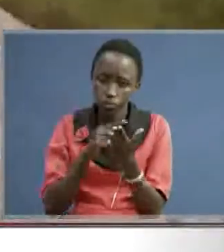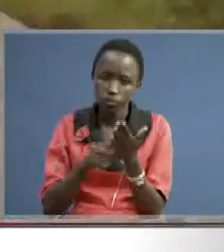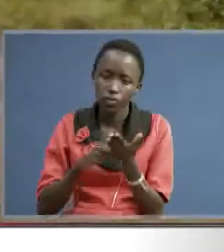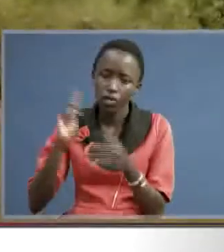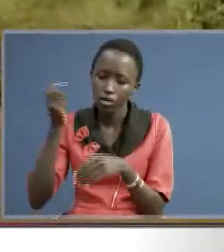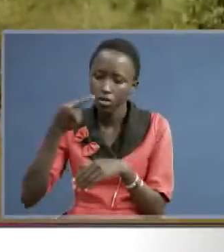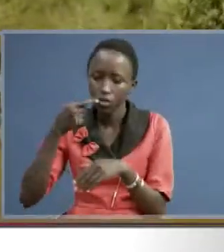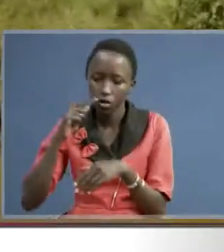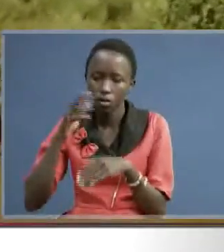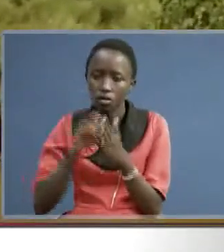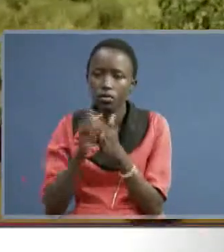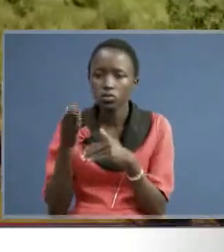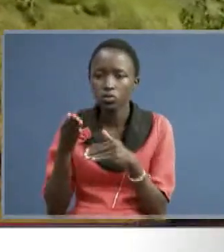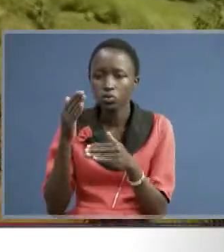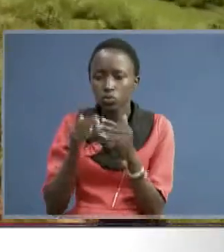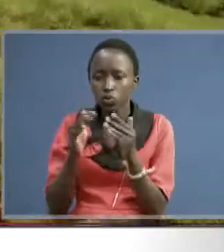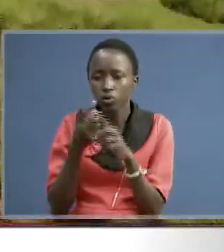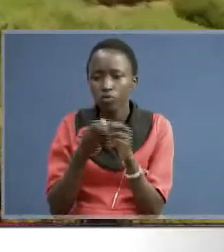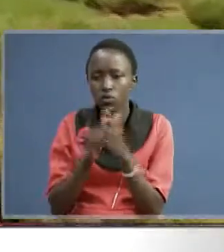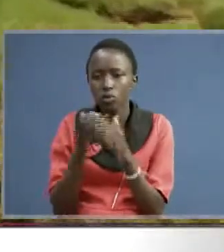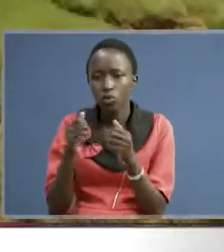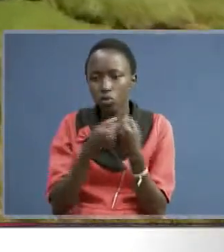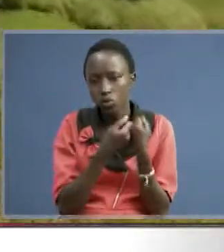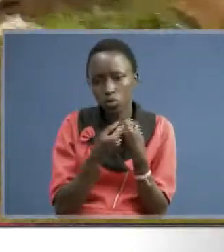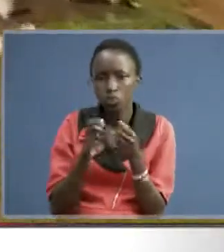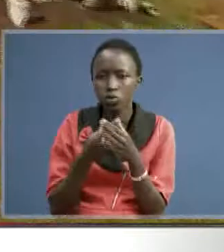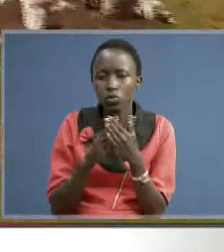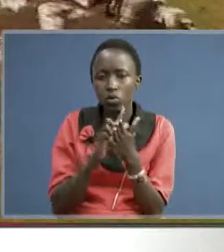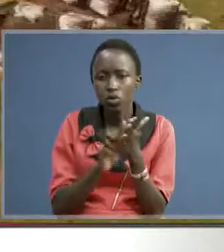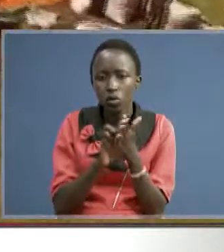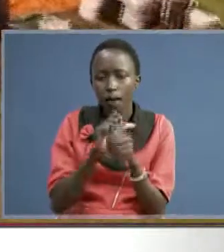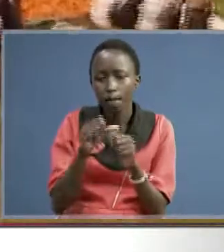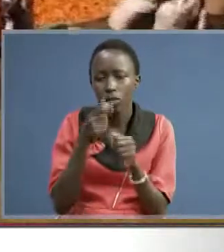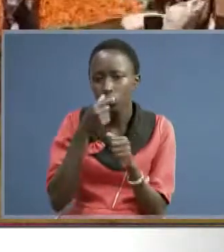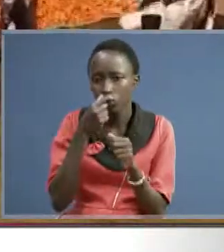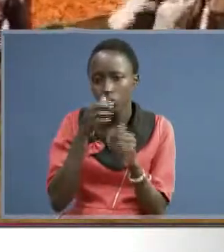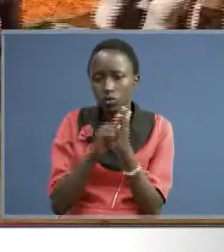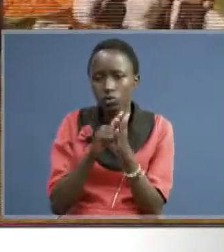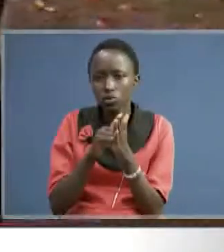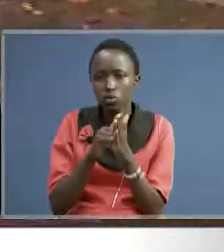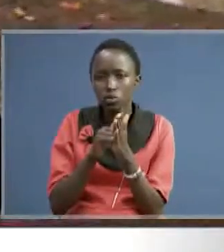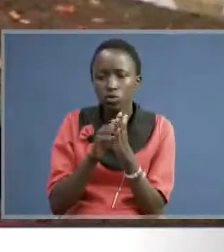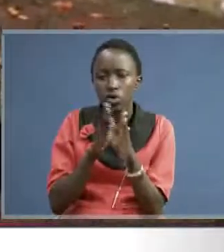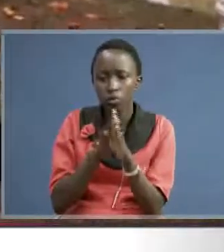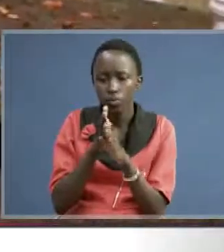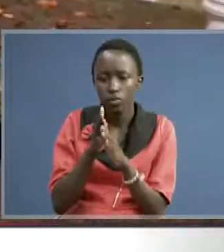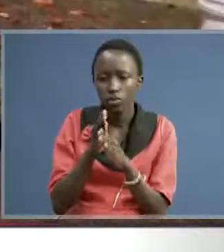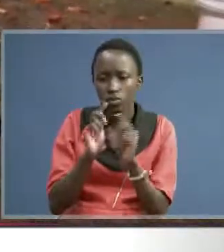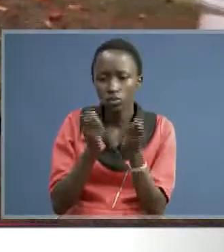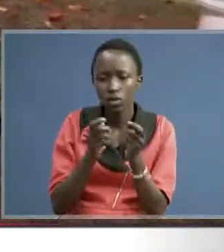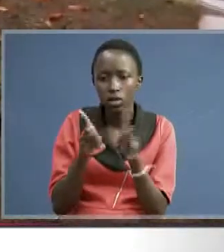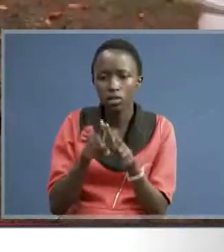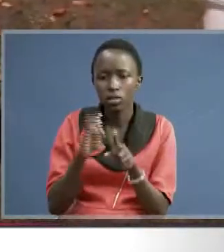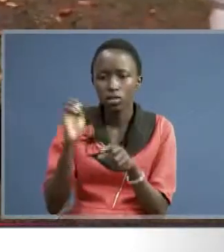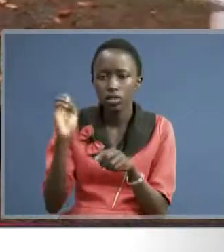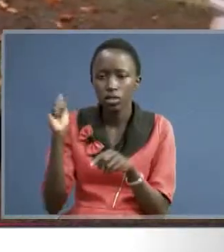carrots in a bid to protect local producers from competition, raising concerns over Tanzania's commitment to cross-border trade as required by